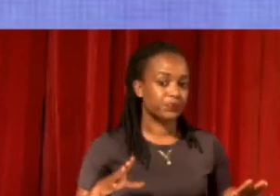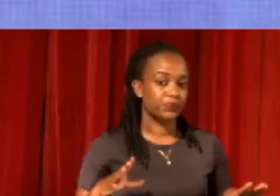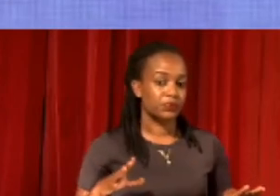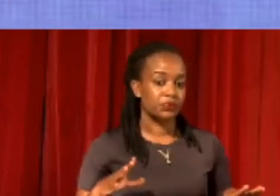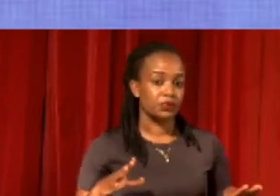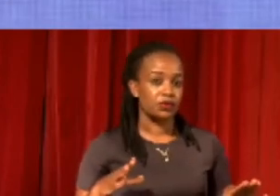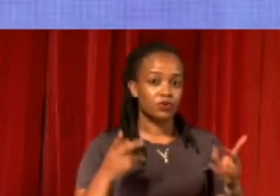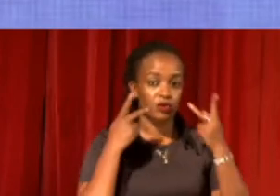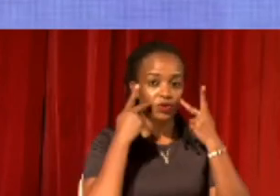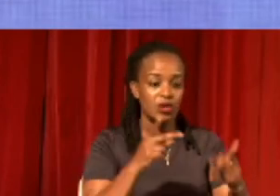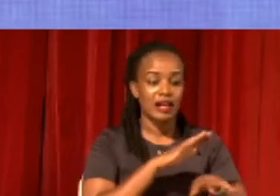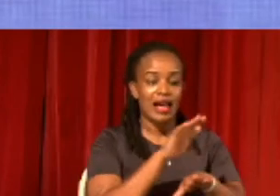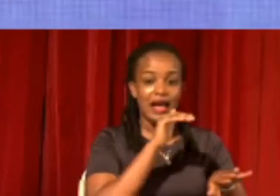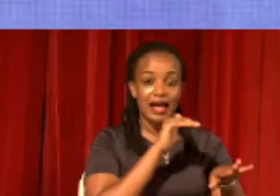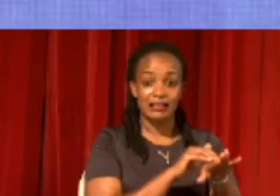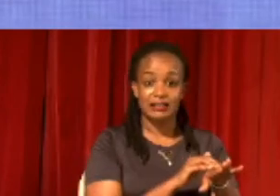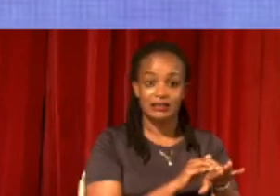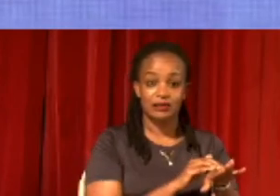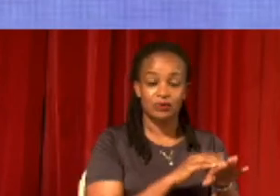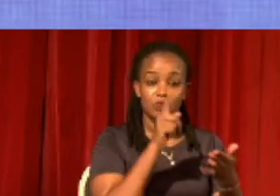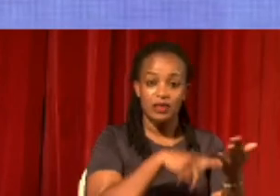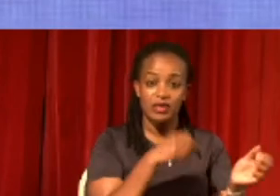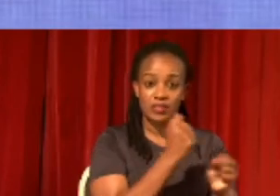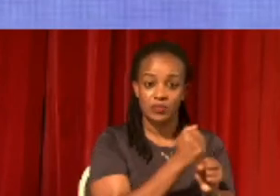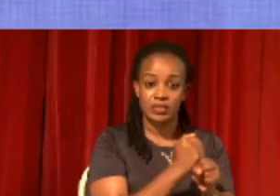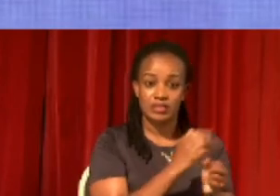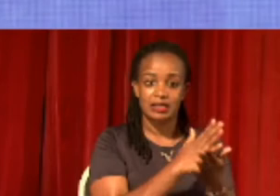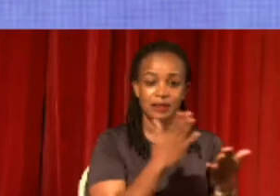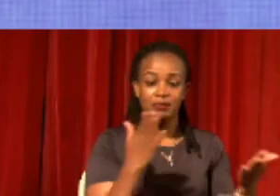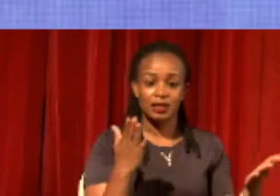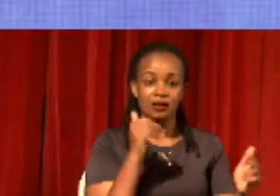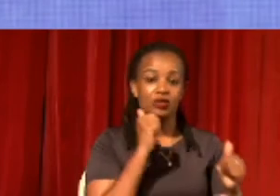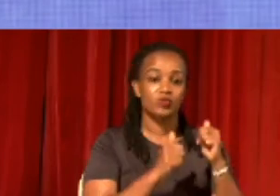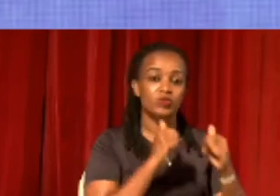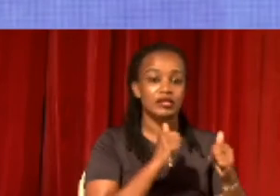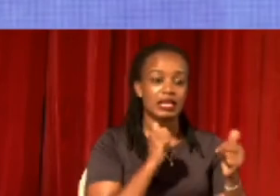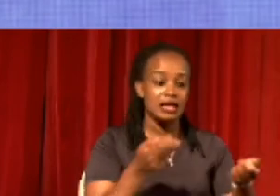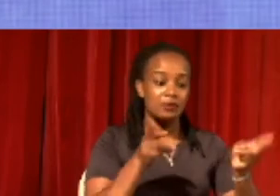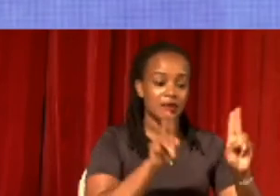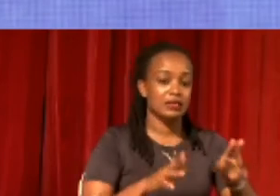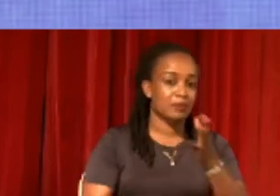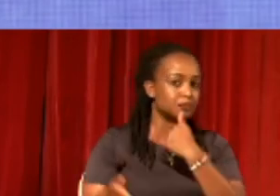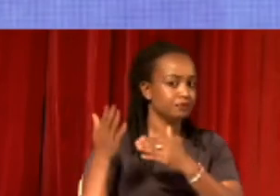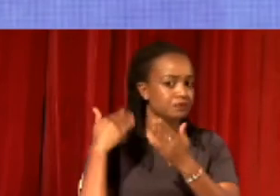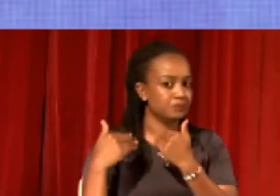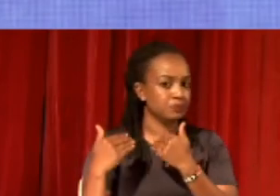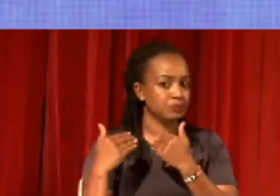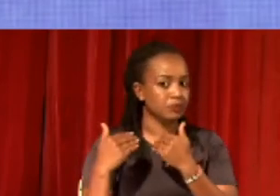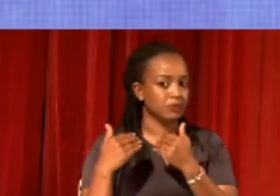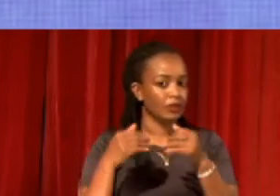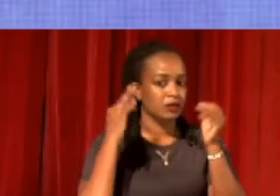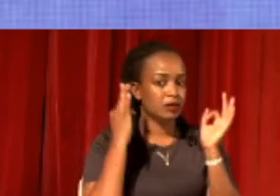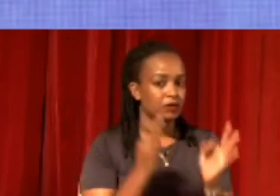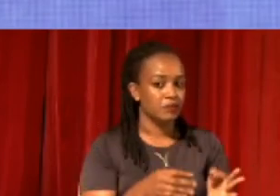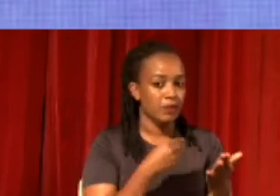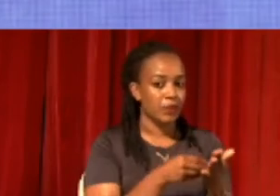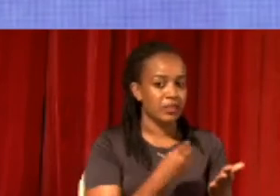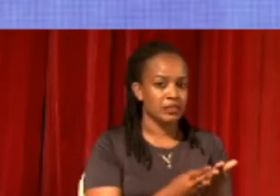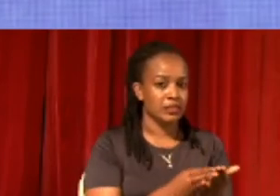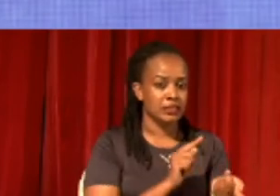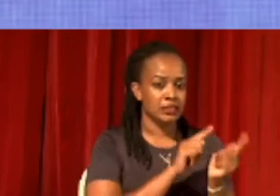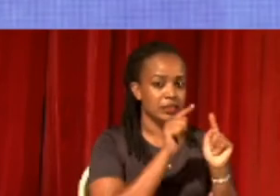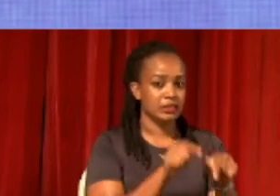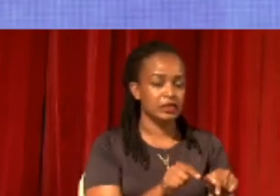you look at the noise that they were making about, it's something that is totally, first of all, illegal. Because the money is coming from